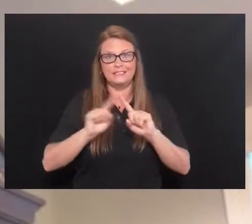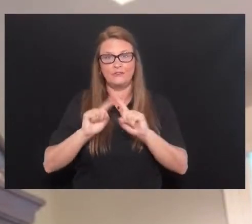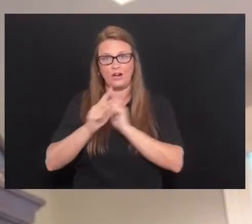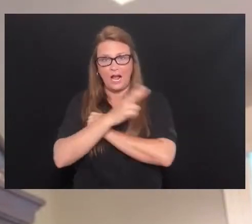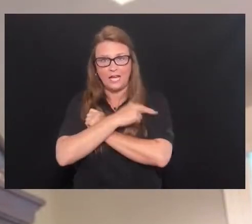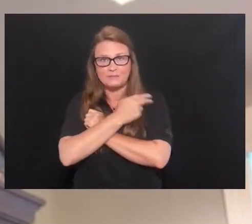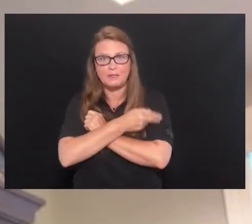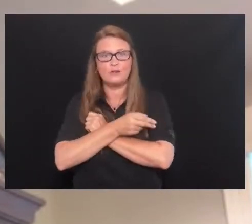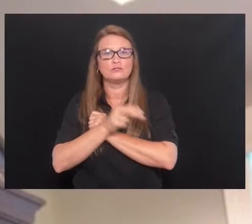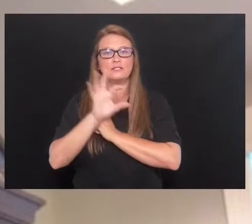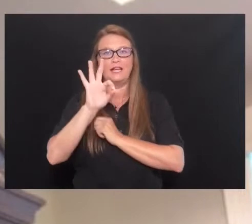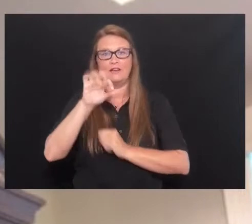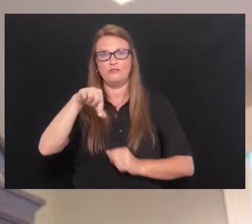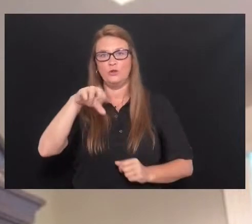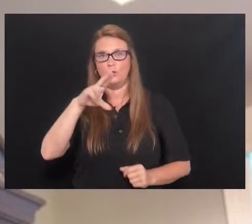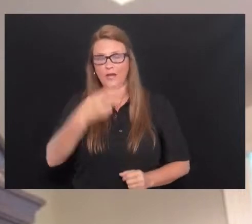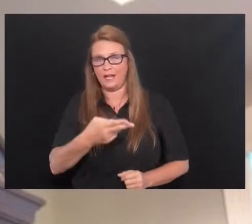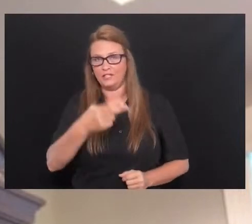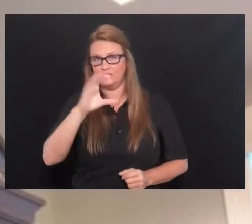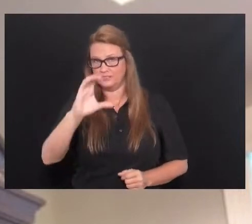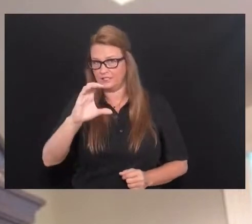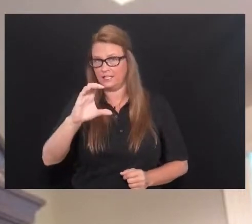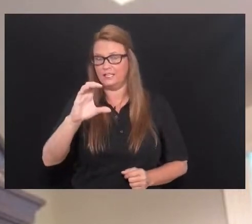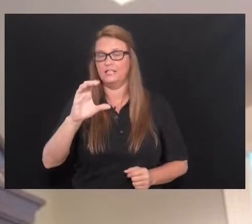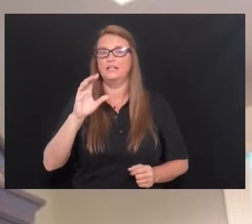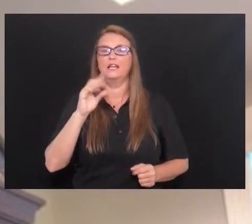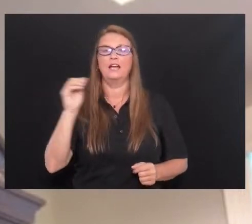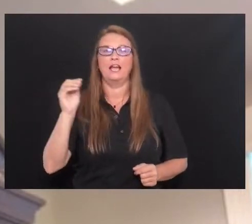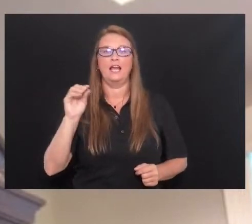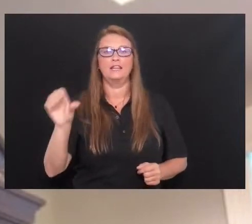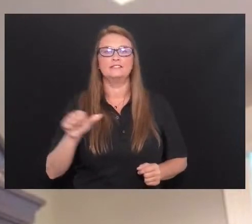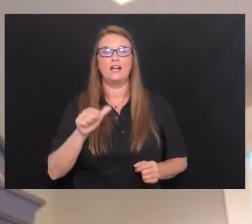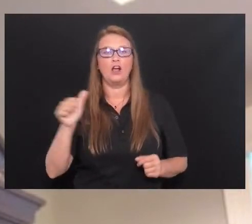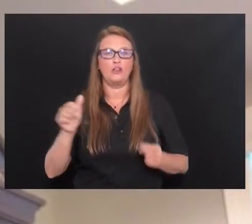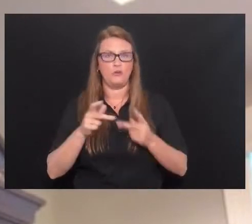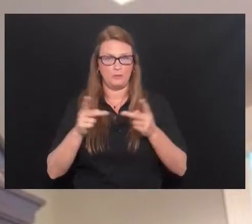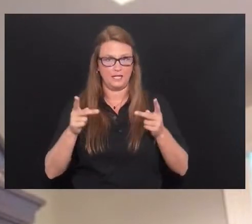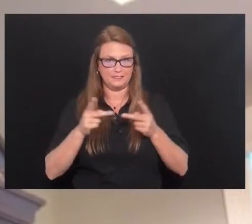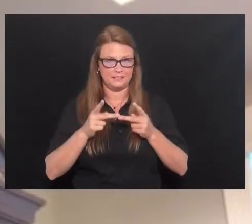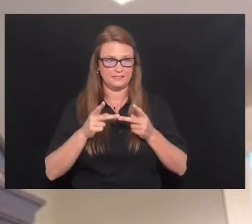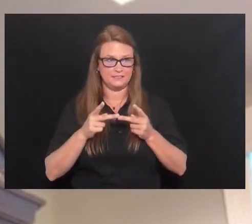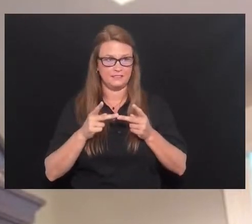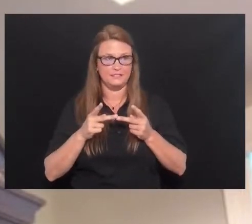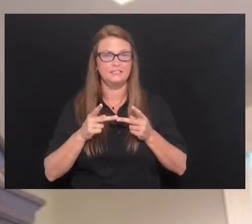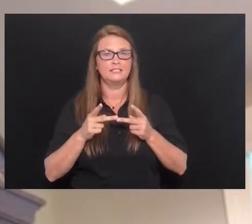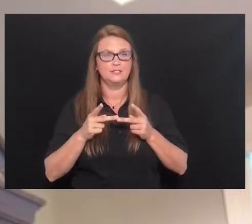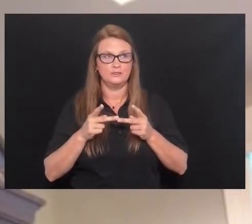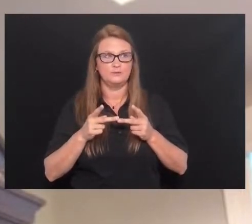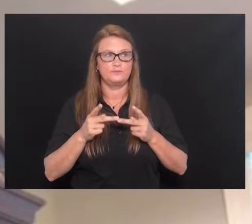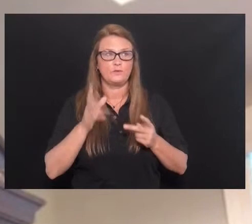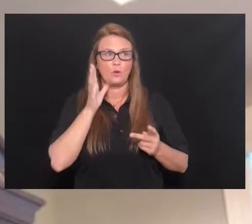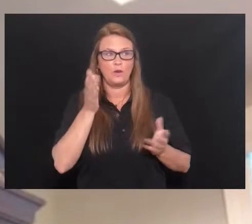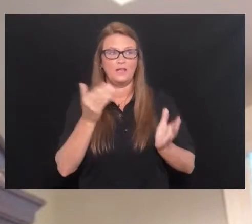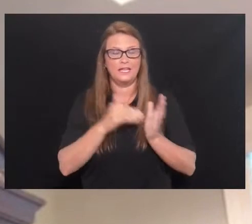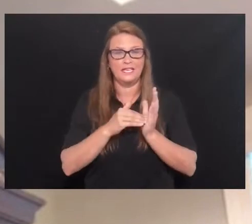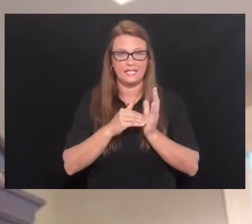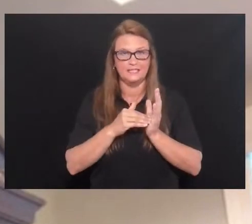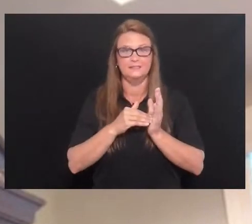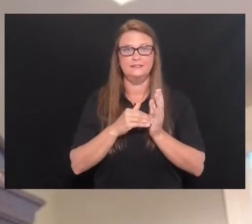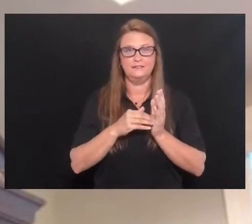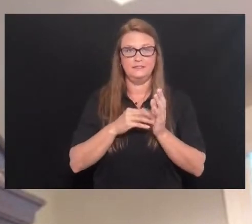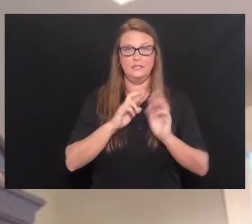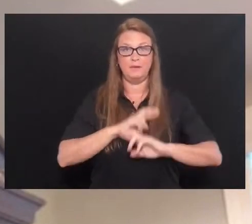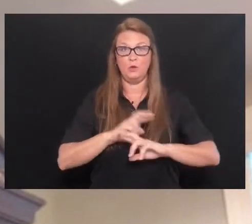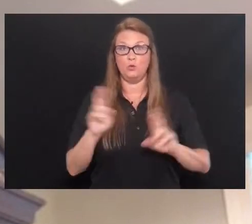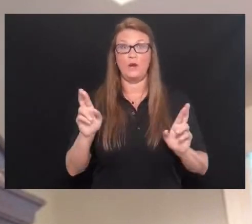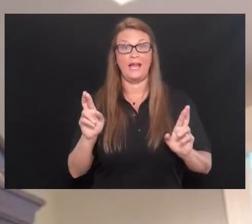to FQHCs to other places. So we'll, again, contingency, be prepared,